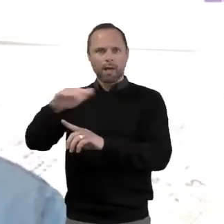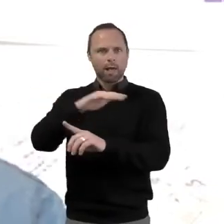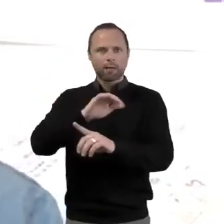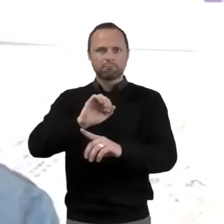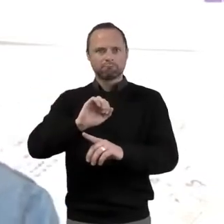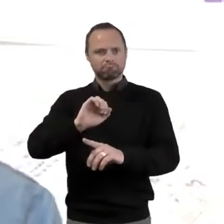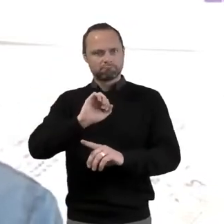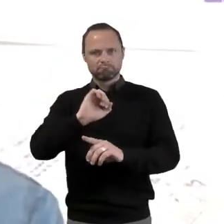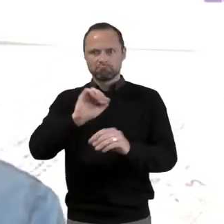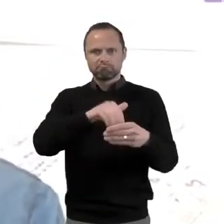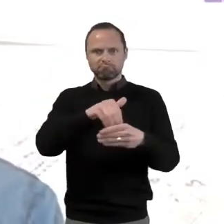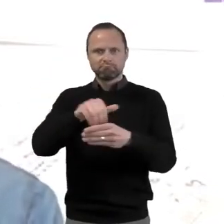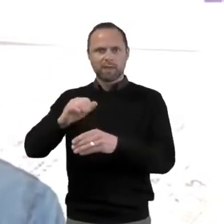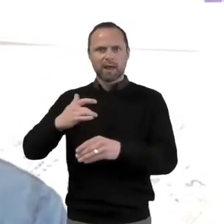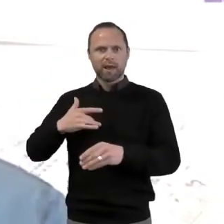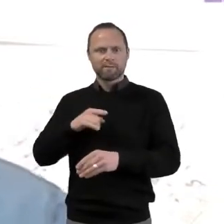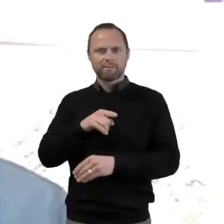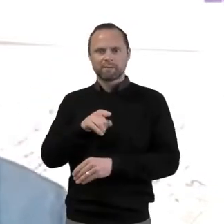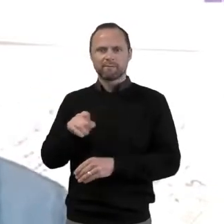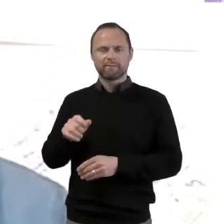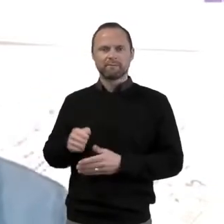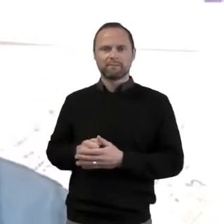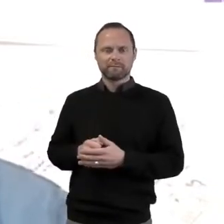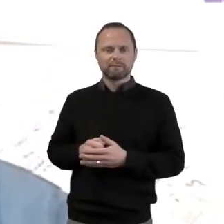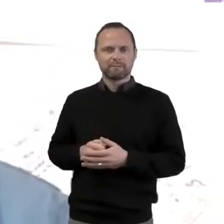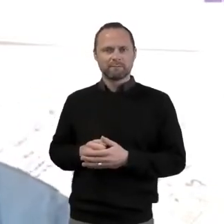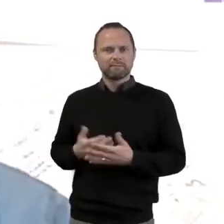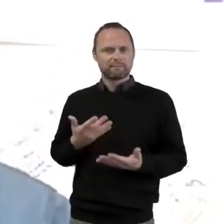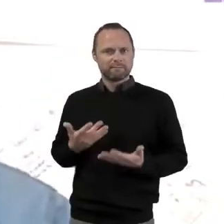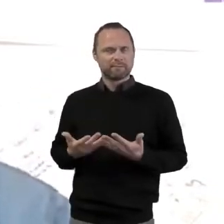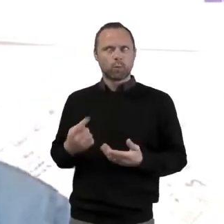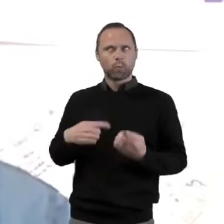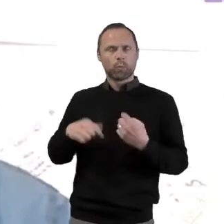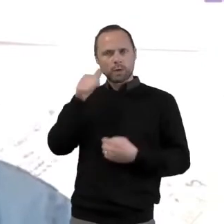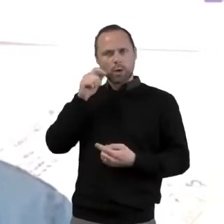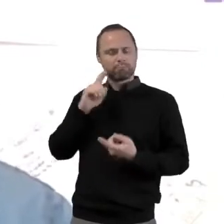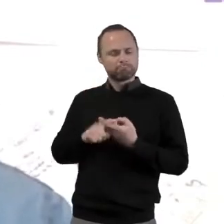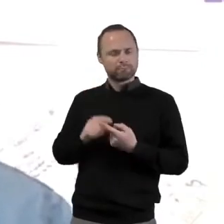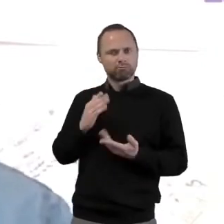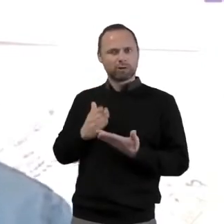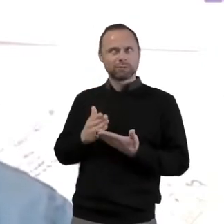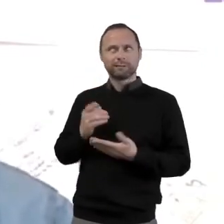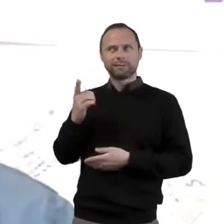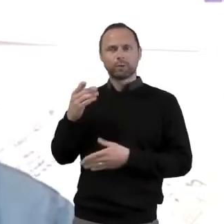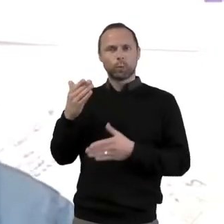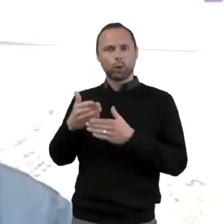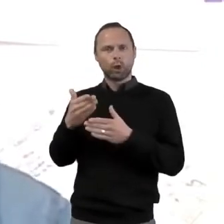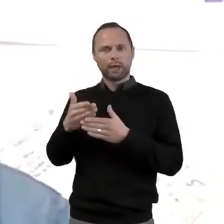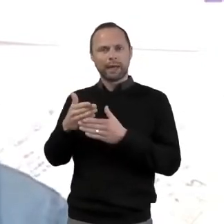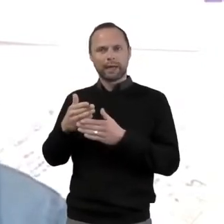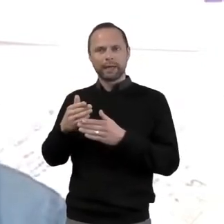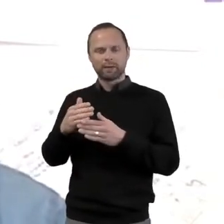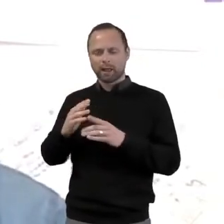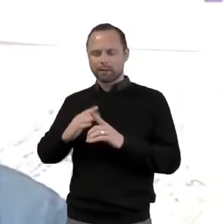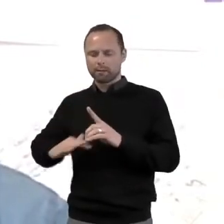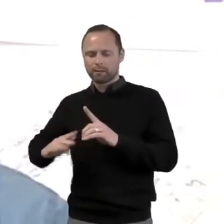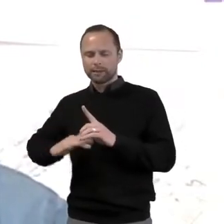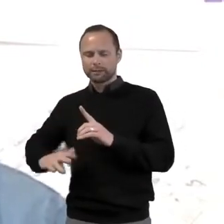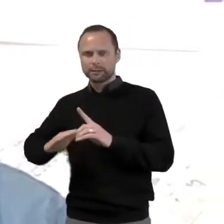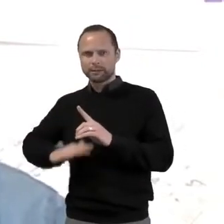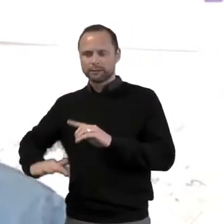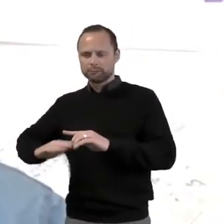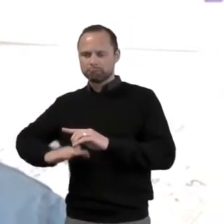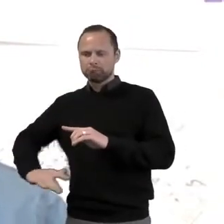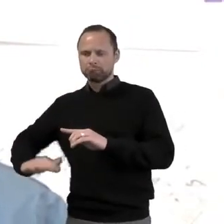we're not quite too sure how he's doing or when he's doing it, we know he is working in and behind the scenes and it's wonderful to